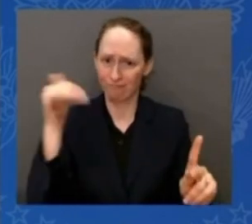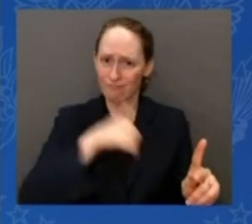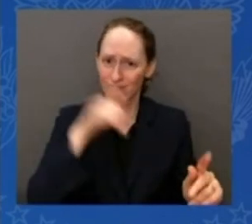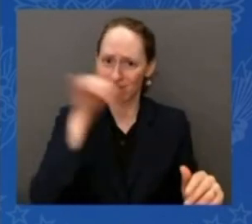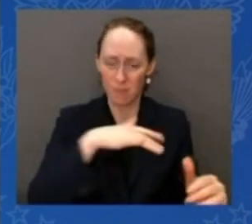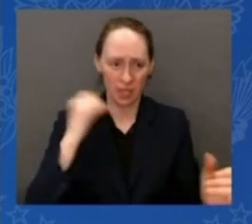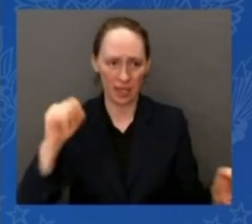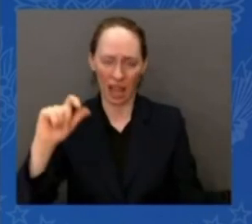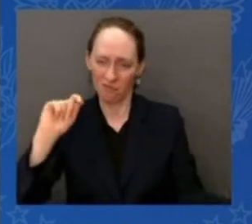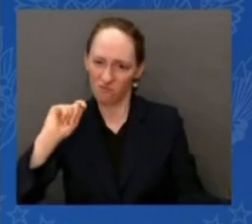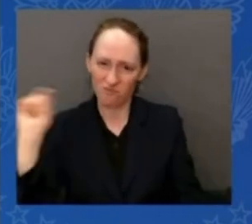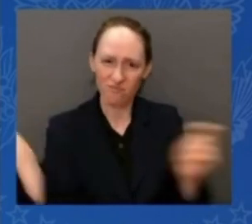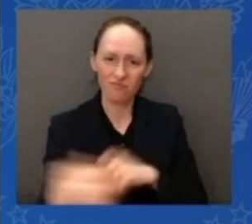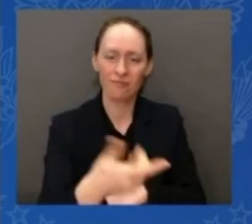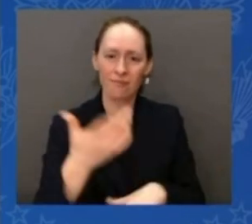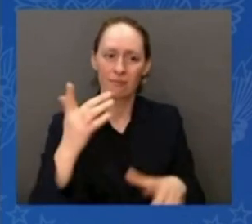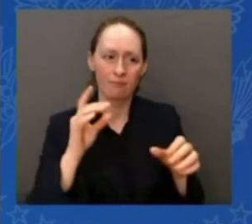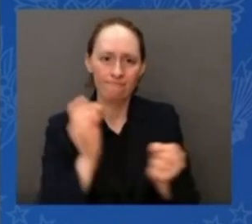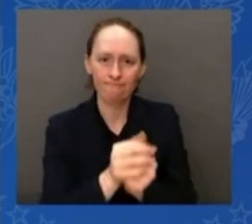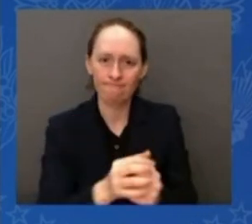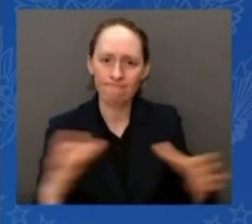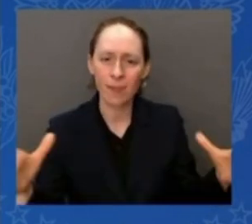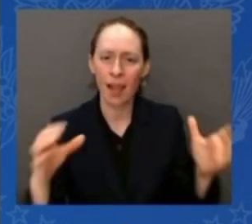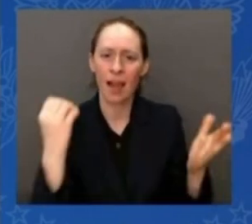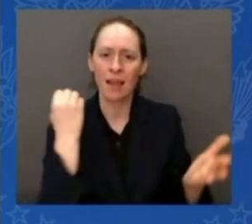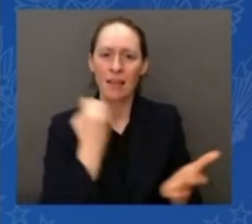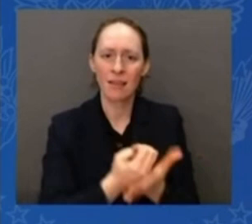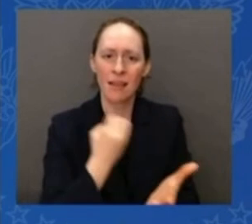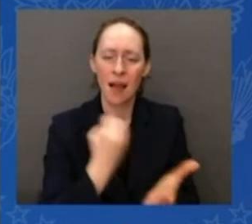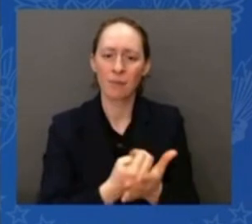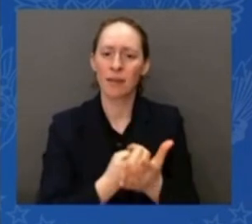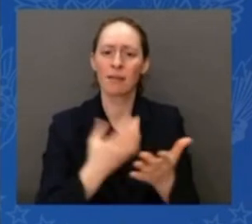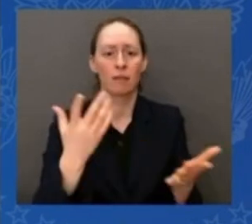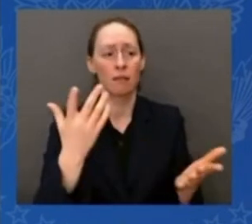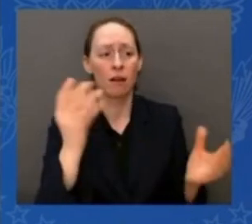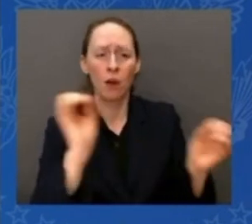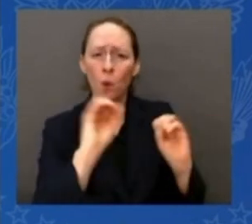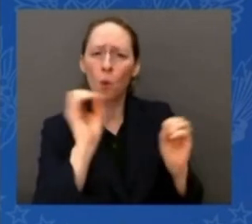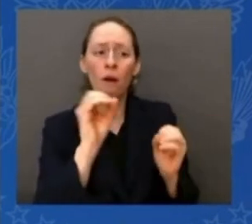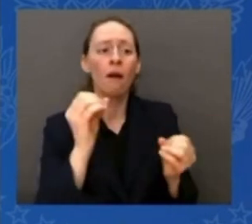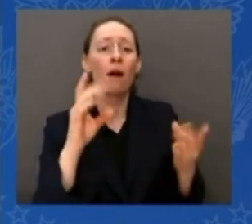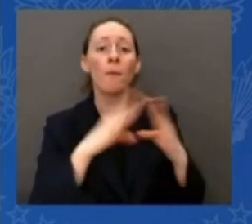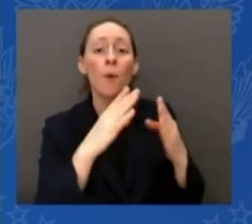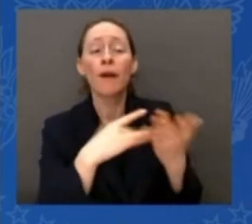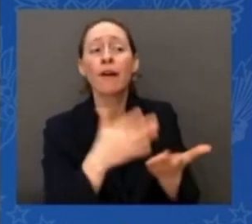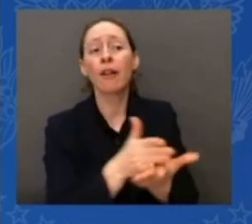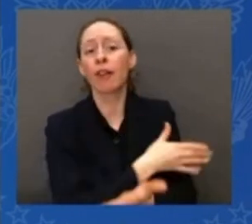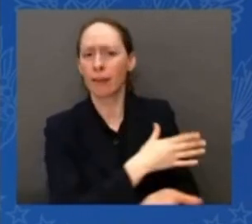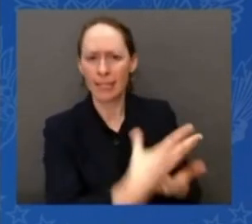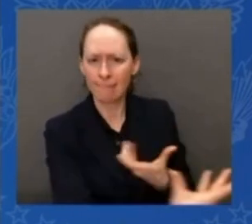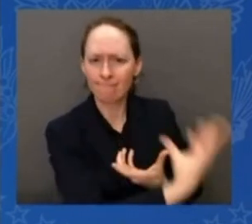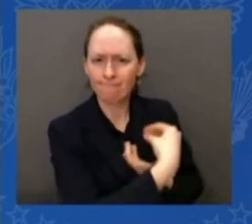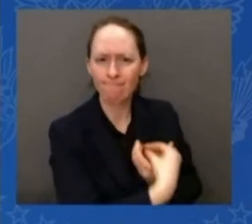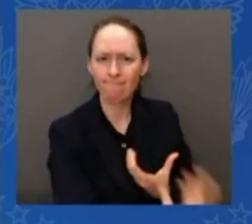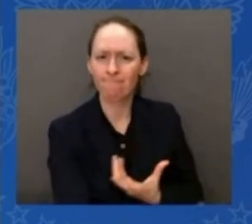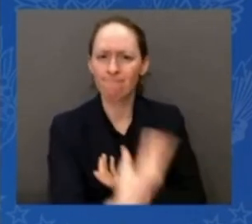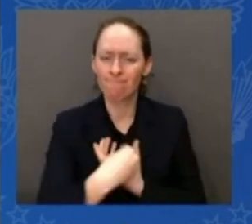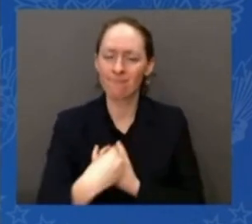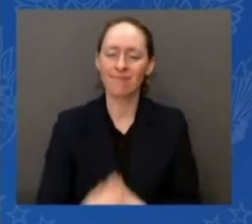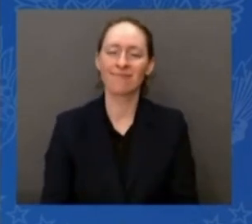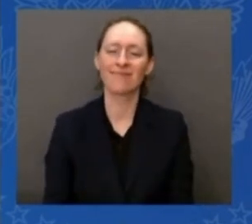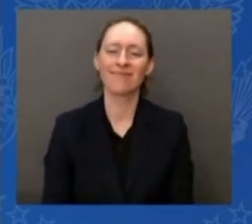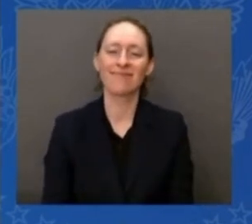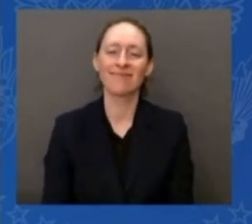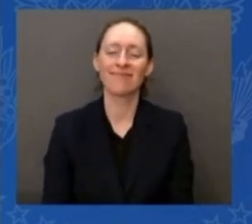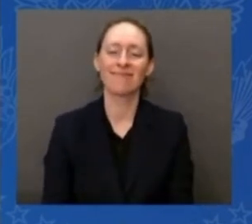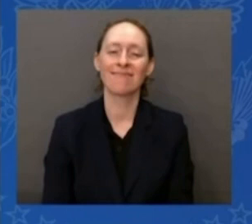not only gets to benefit from the president's transformative vision for America, but also gets to help make it real. So